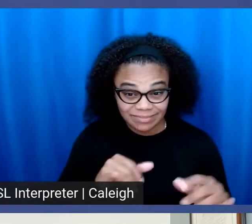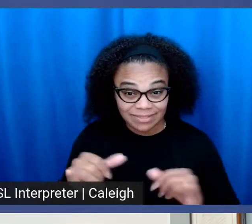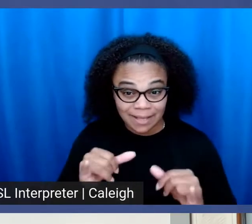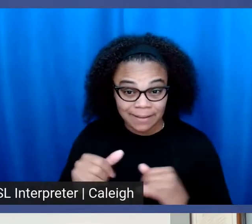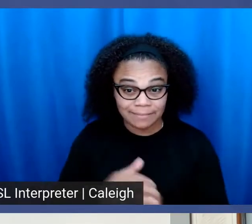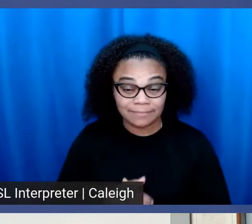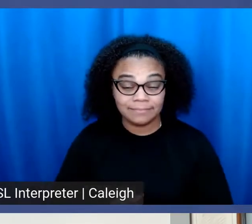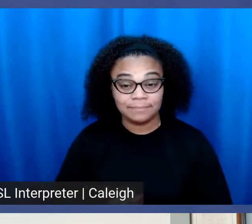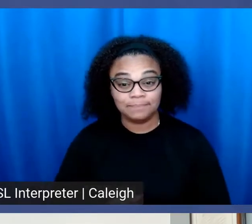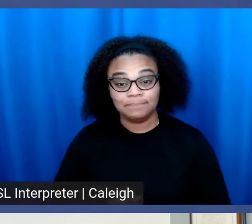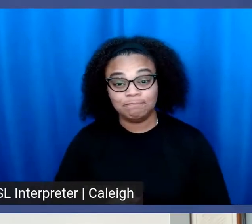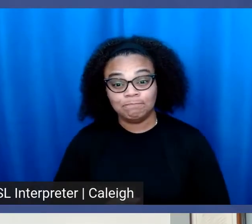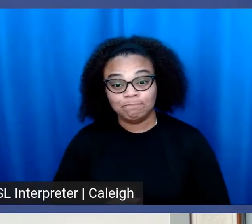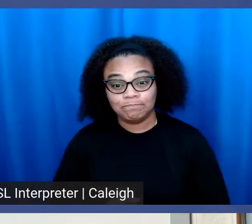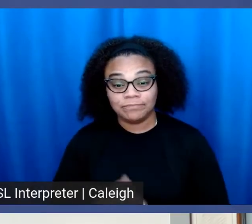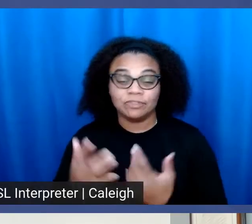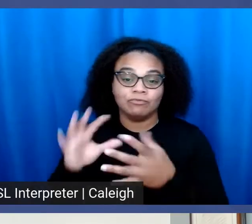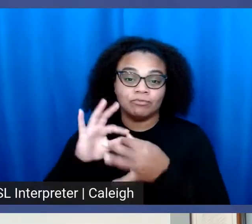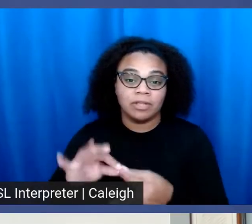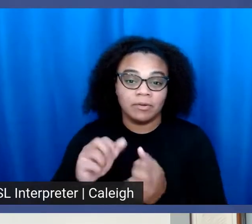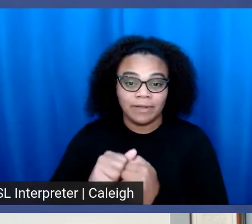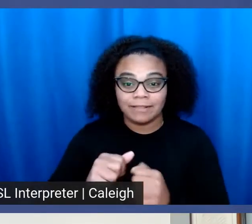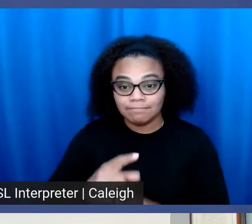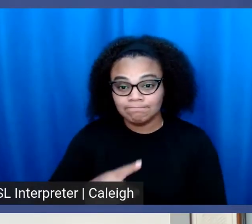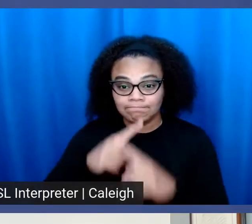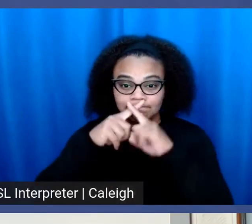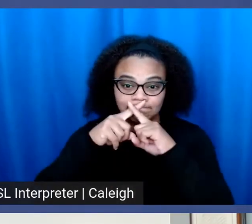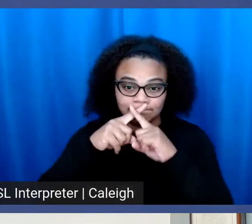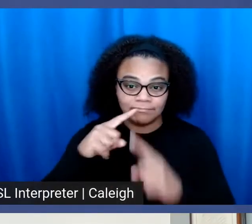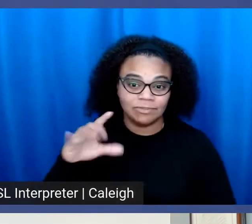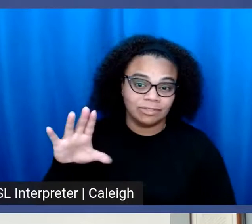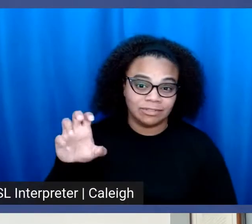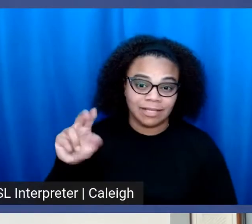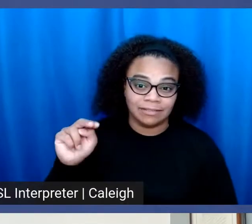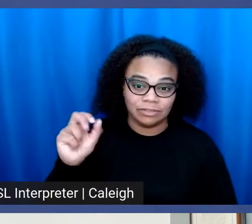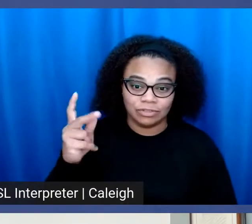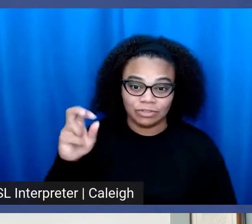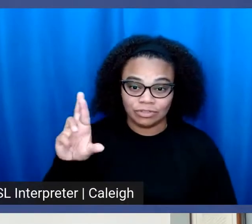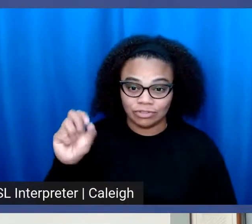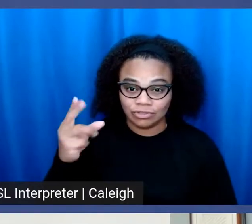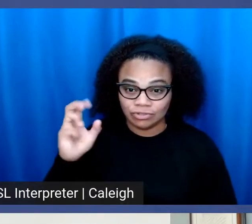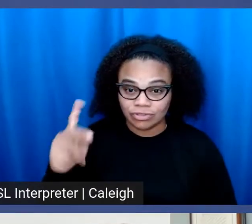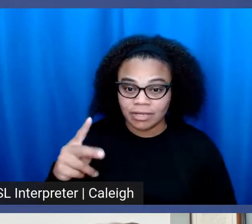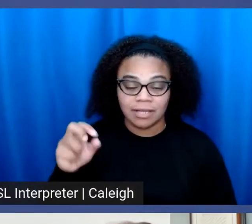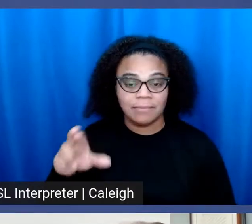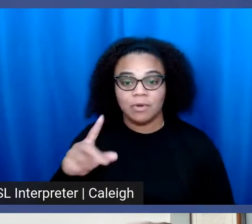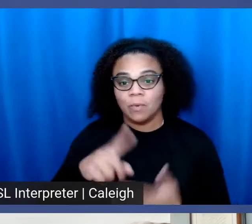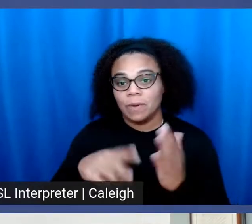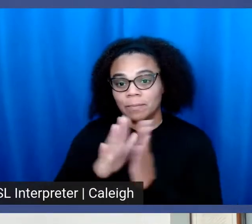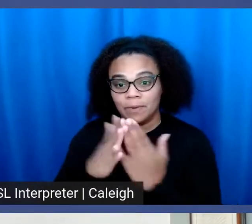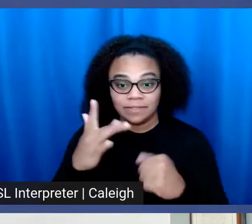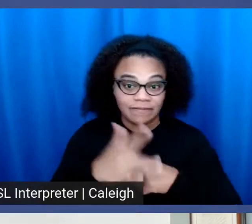along the lines of censorship and what books are available or not available? How do